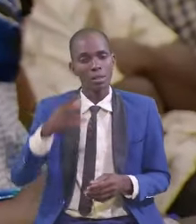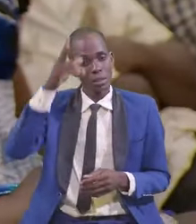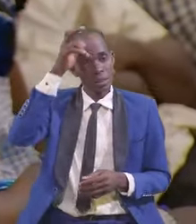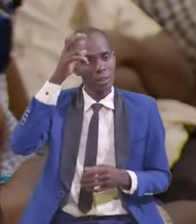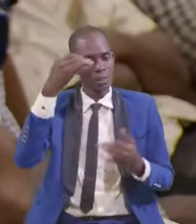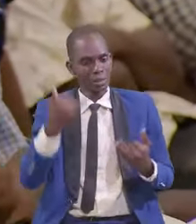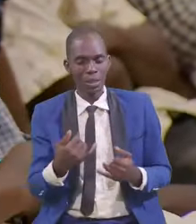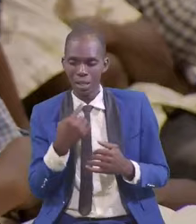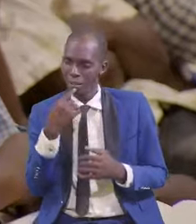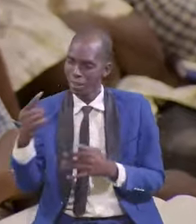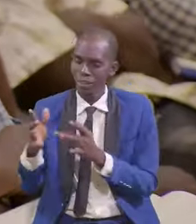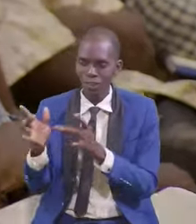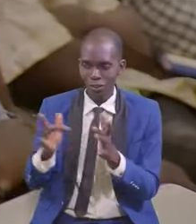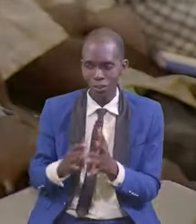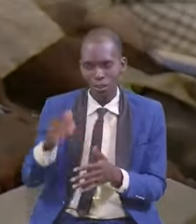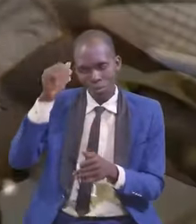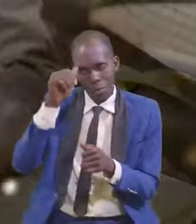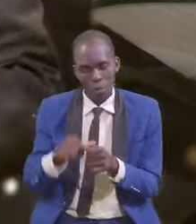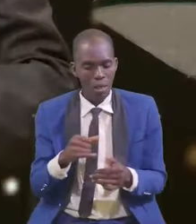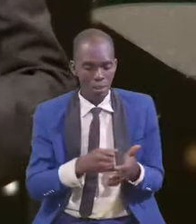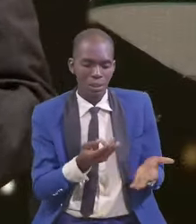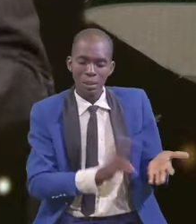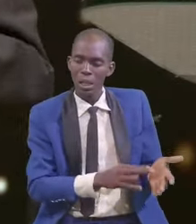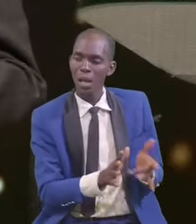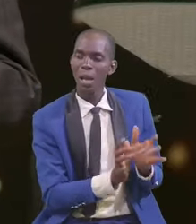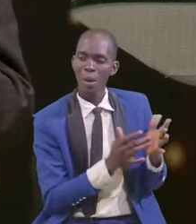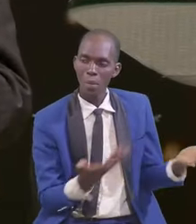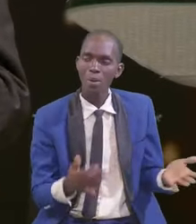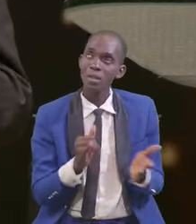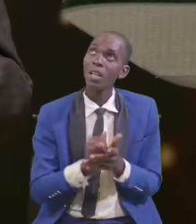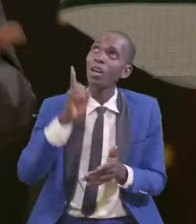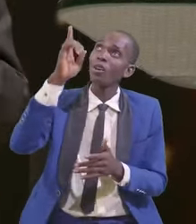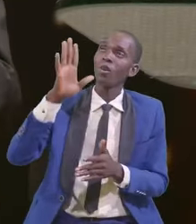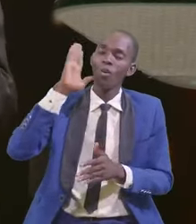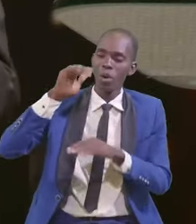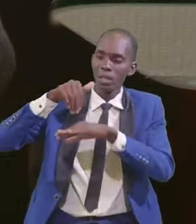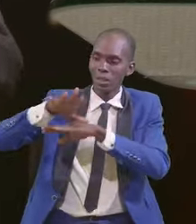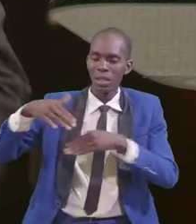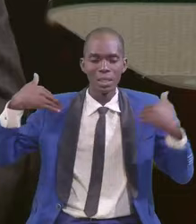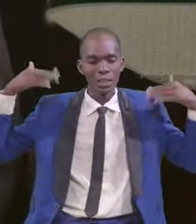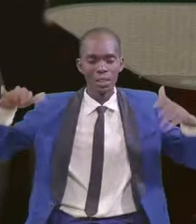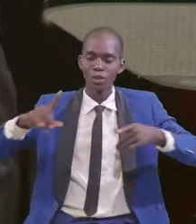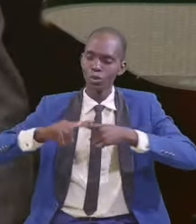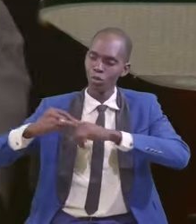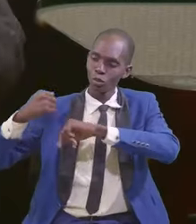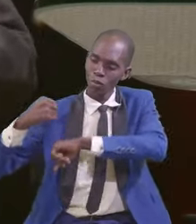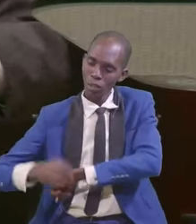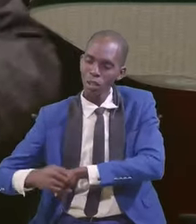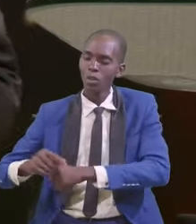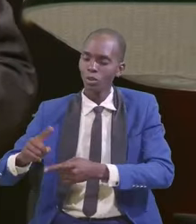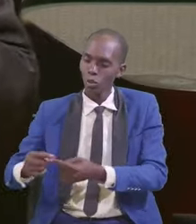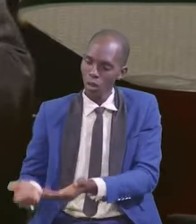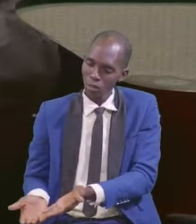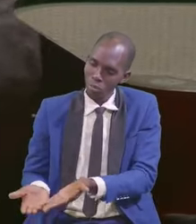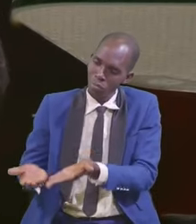angels charge concerning thee and in their hands shall they bear thee up